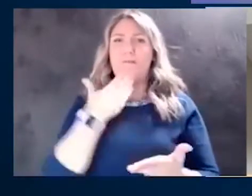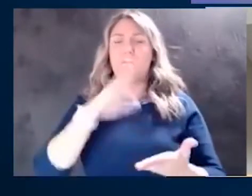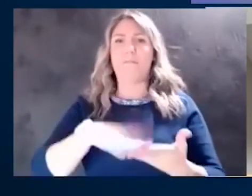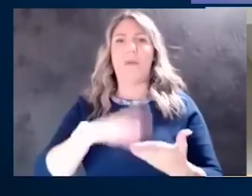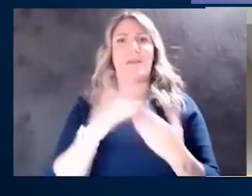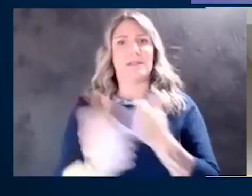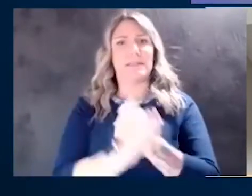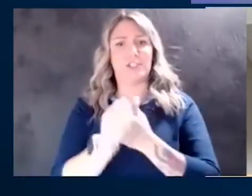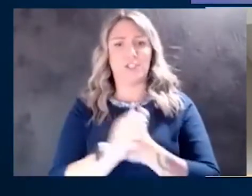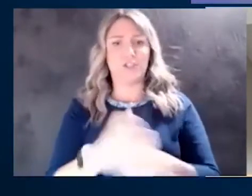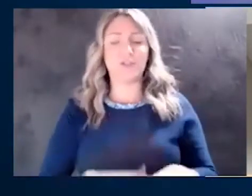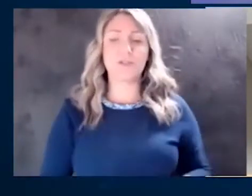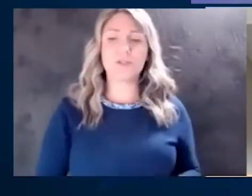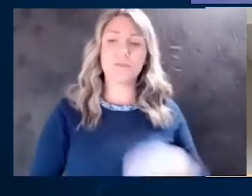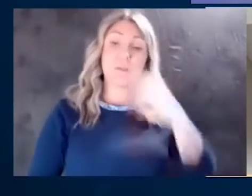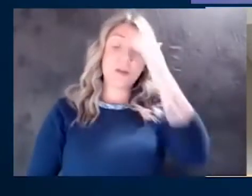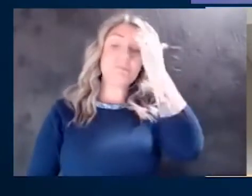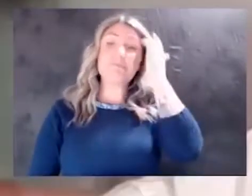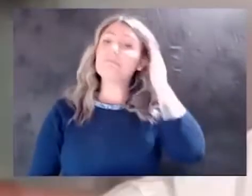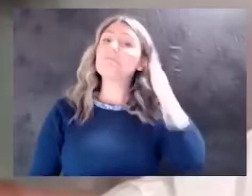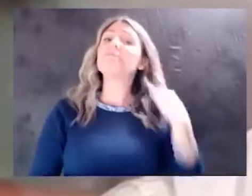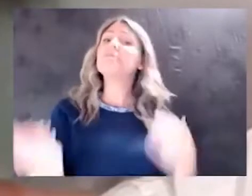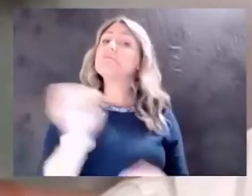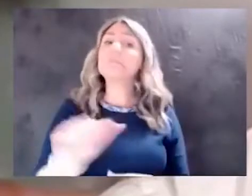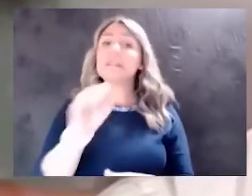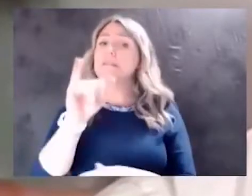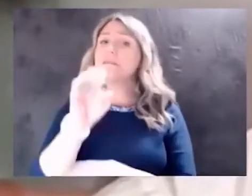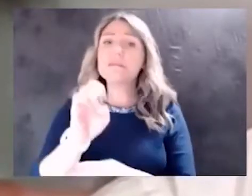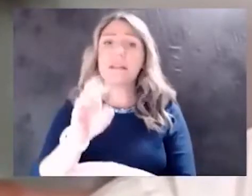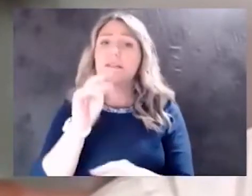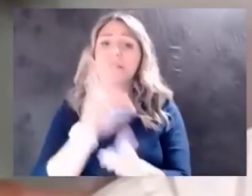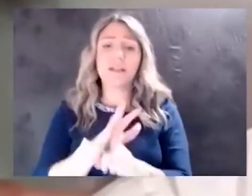have you had any side effects from that, Josiah?